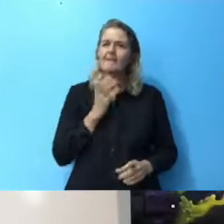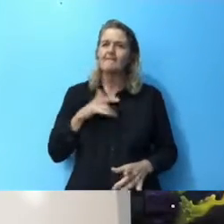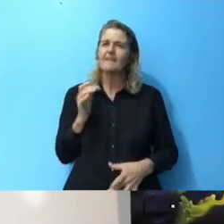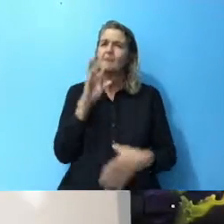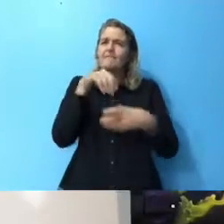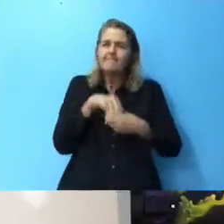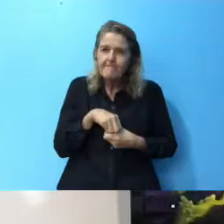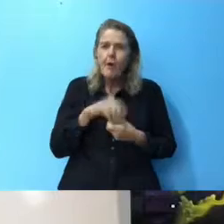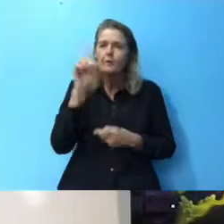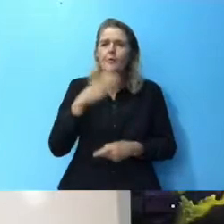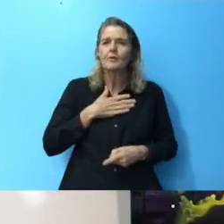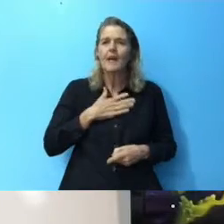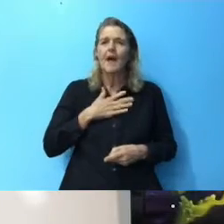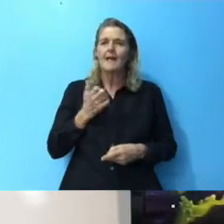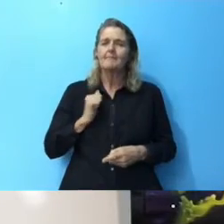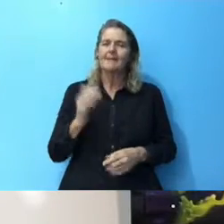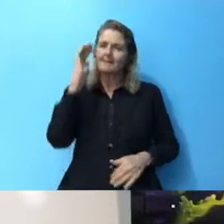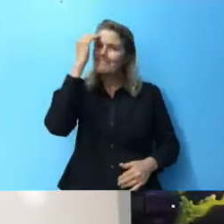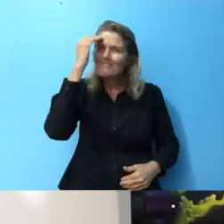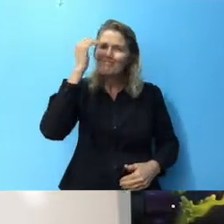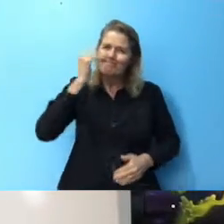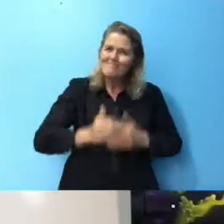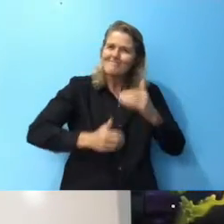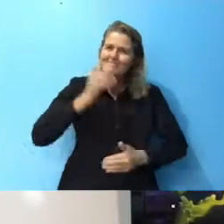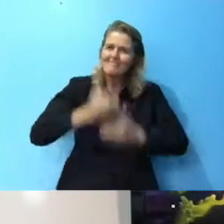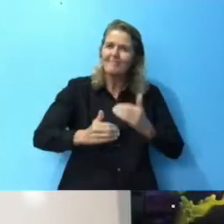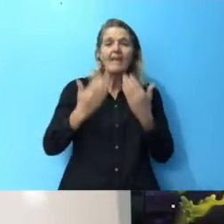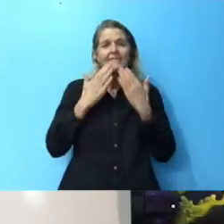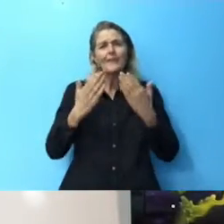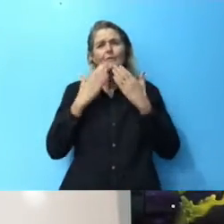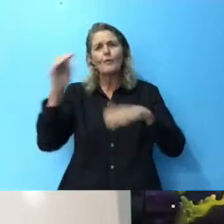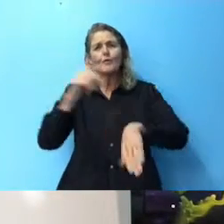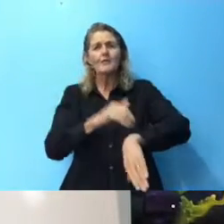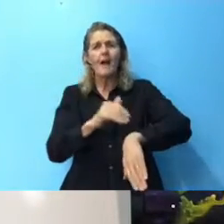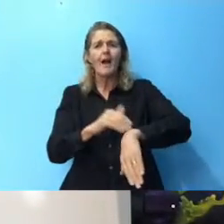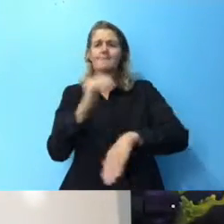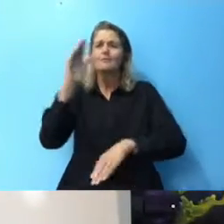love while pushing yourself a little bit. So thank you so much for all your time and energy,